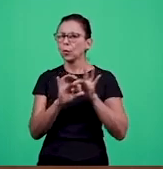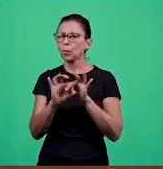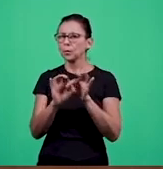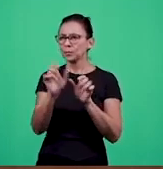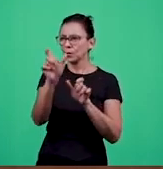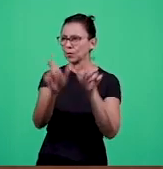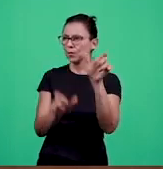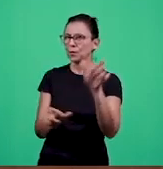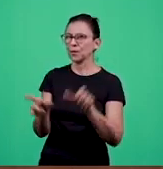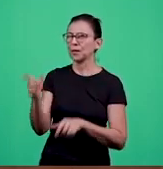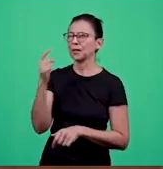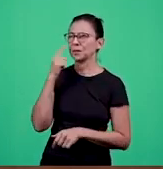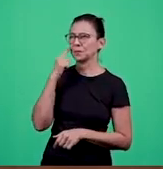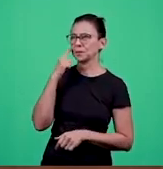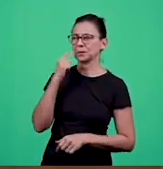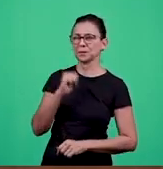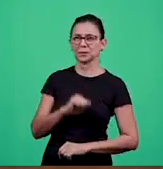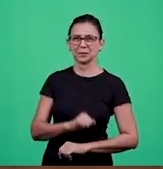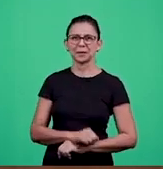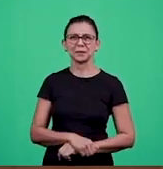between people. Look,